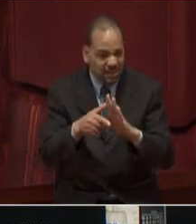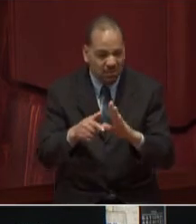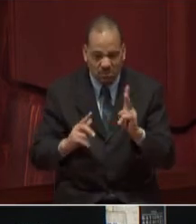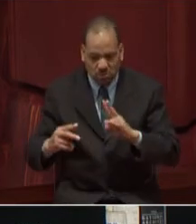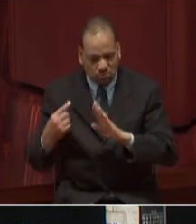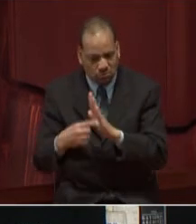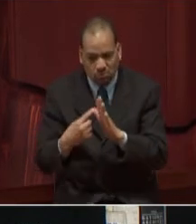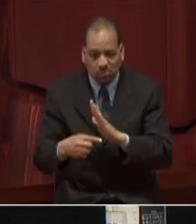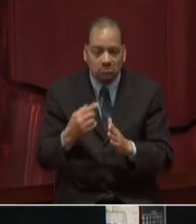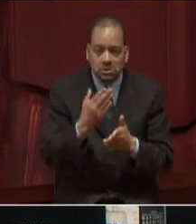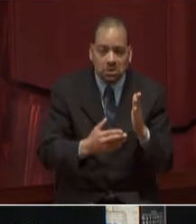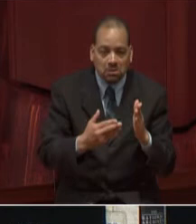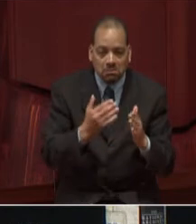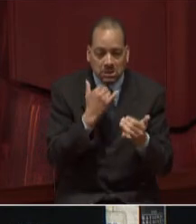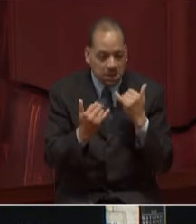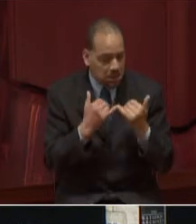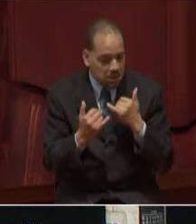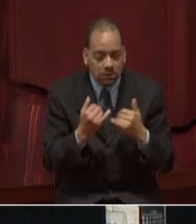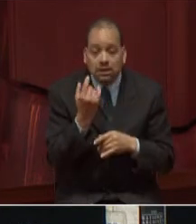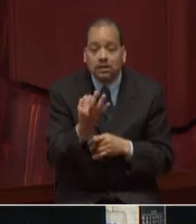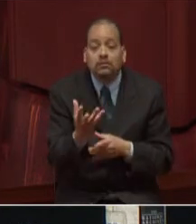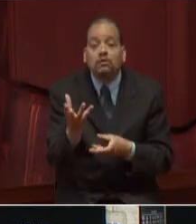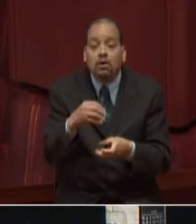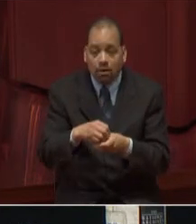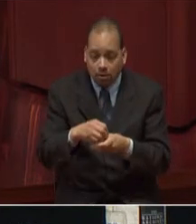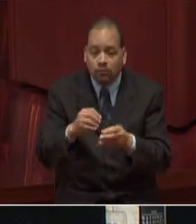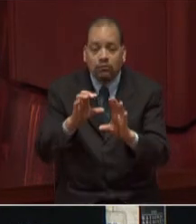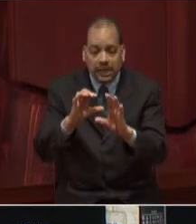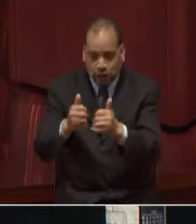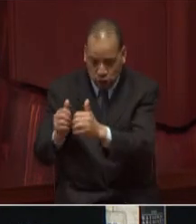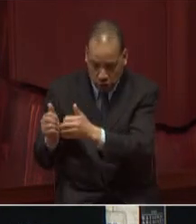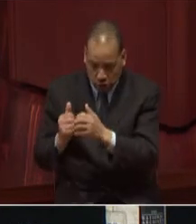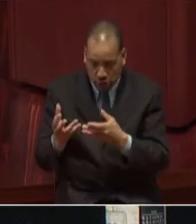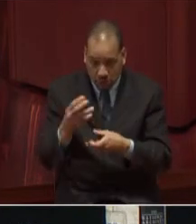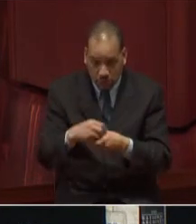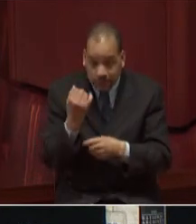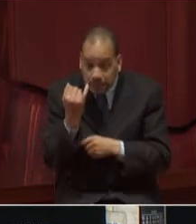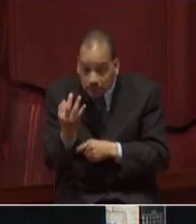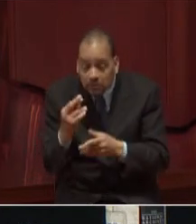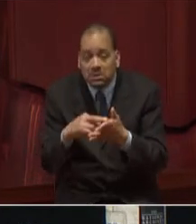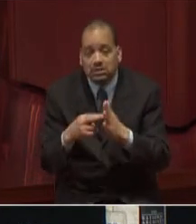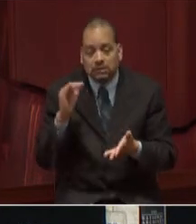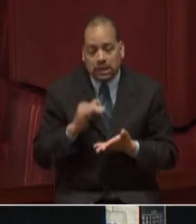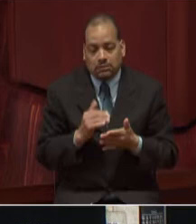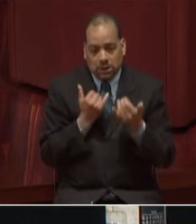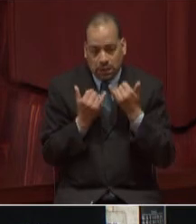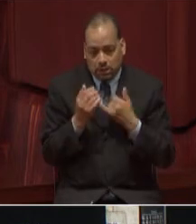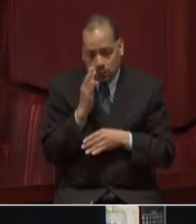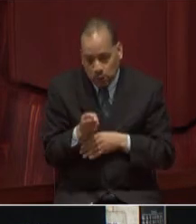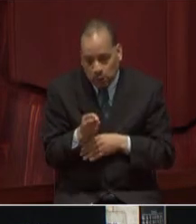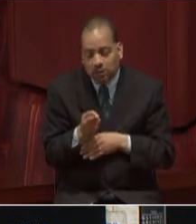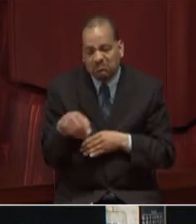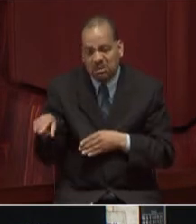the bureaucracies, he wouldn't have made so many mistakes. So there were plus, I would say the pluses won and outweighed the minuses, because look at the